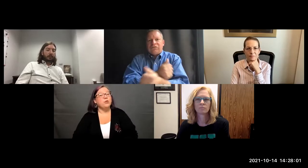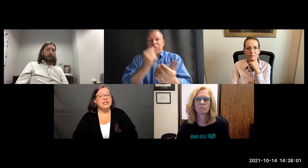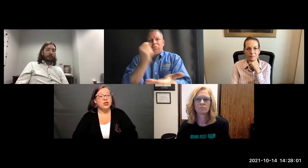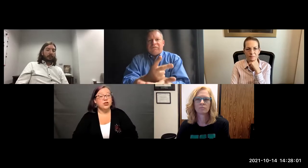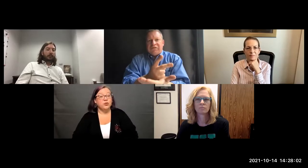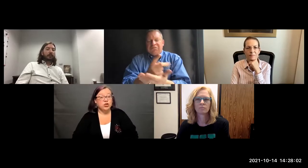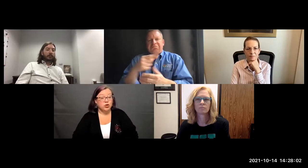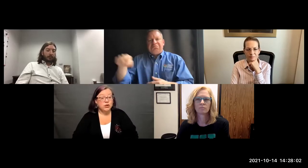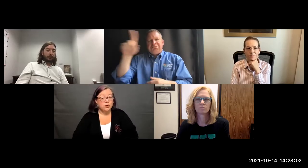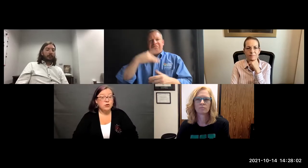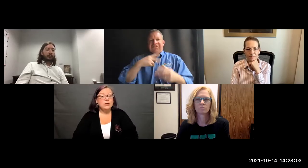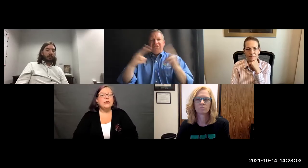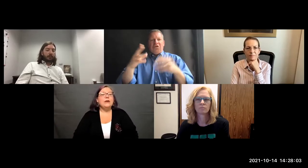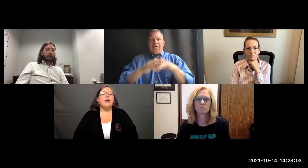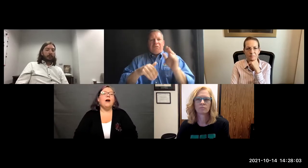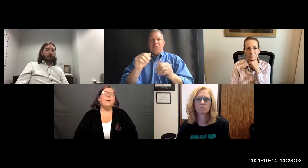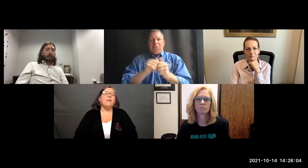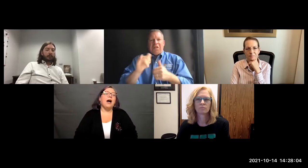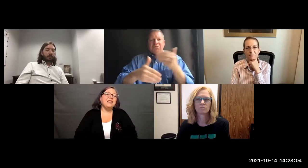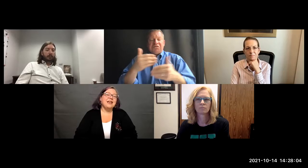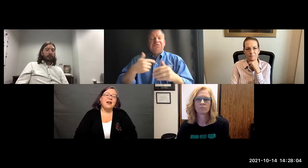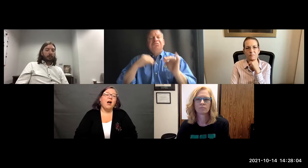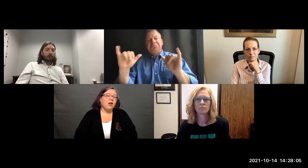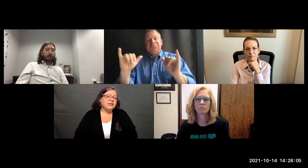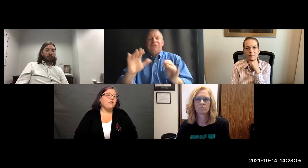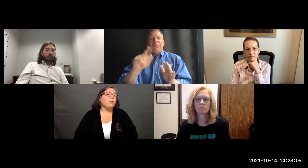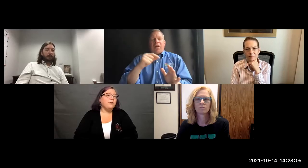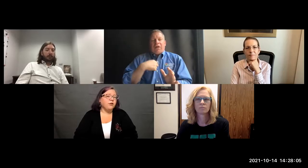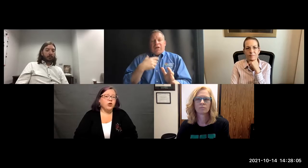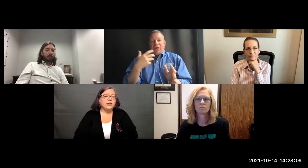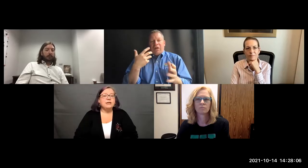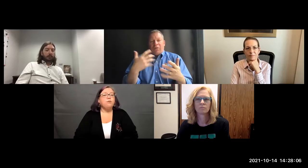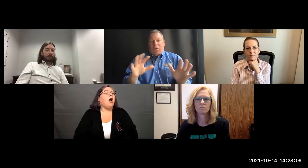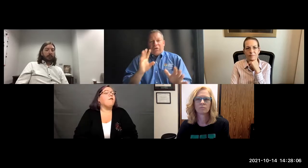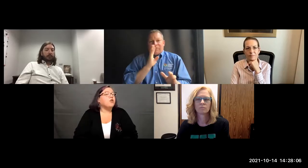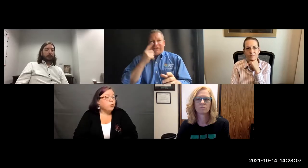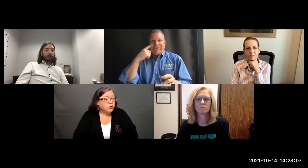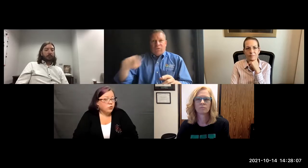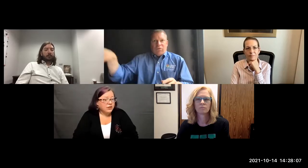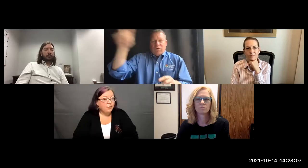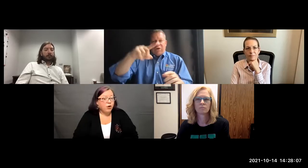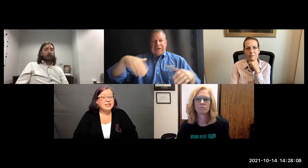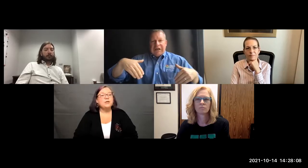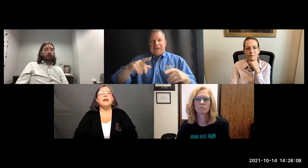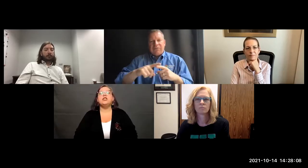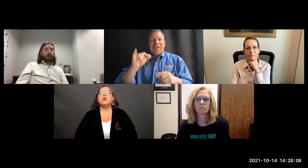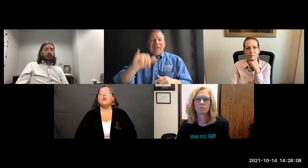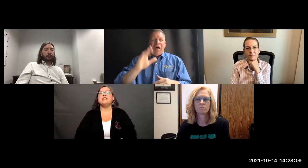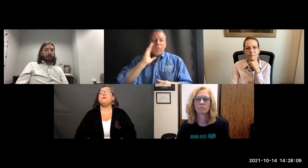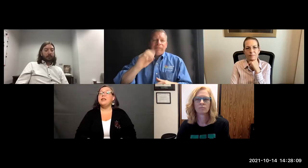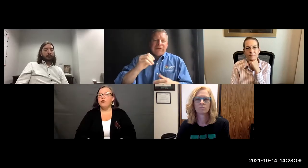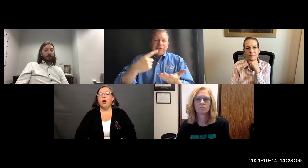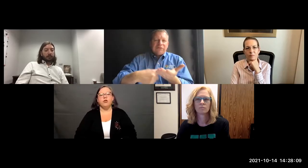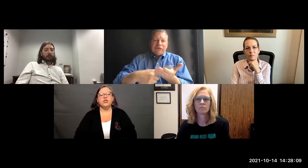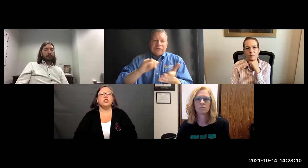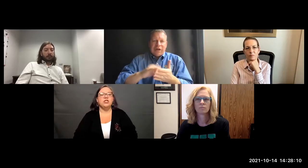rigorous procedure to ensure so. I think several people are very comfortable with that process, but I don't want to